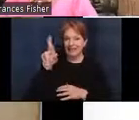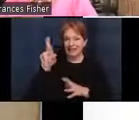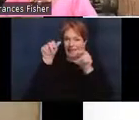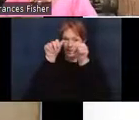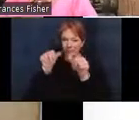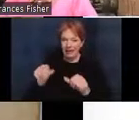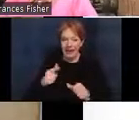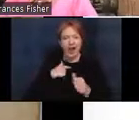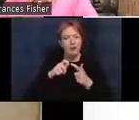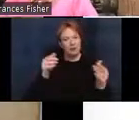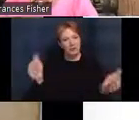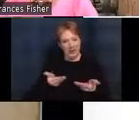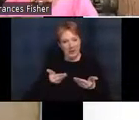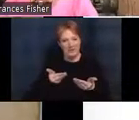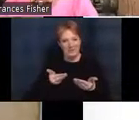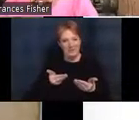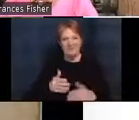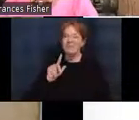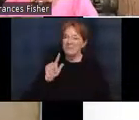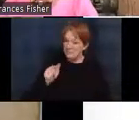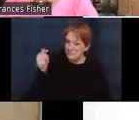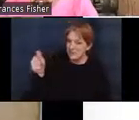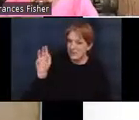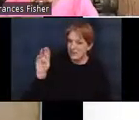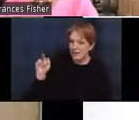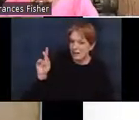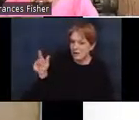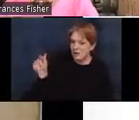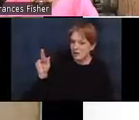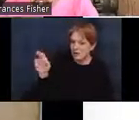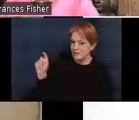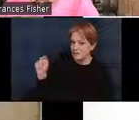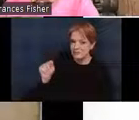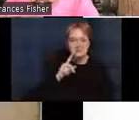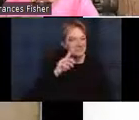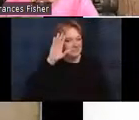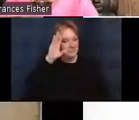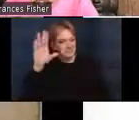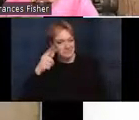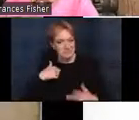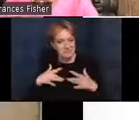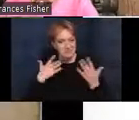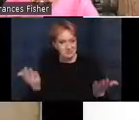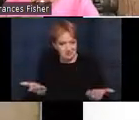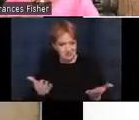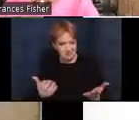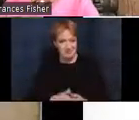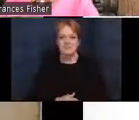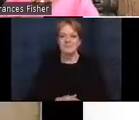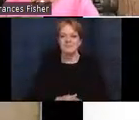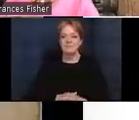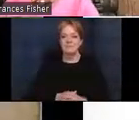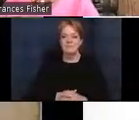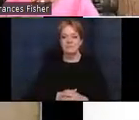trip. Margaret? Hi everyone, I'm so thrilled to be here. So I'm going to